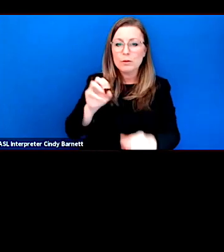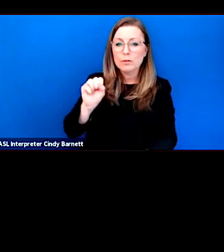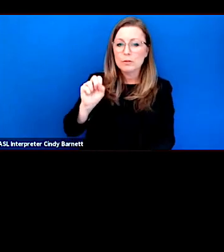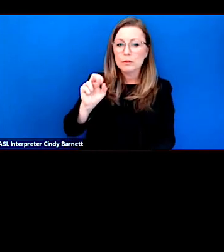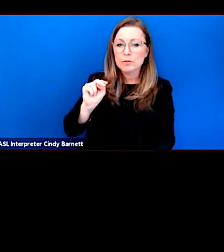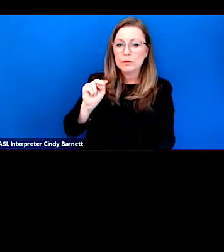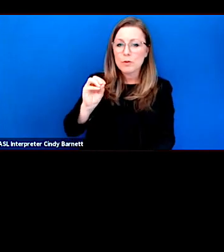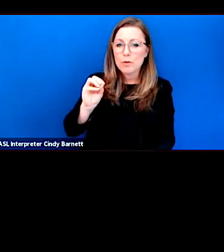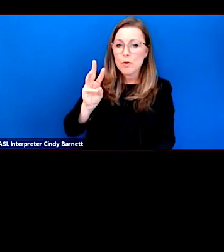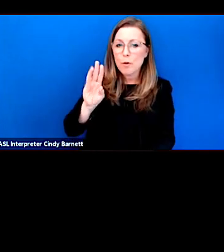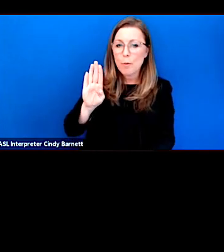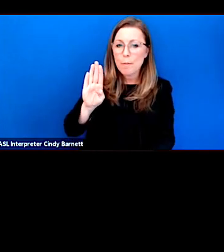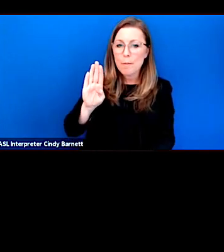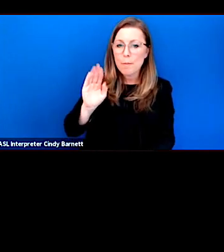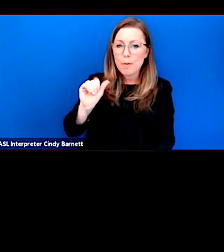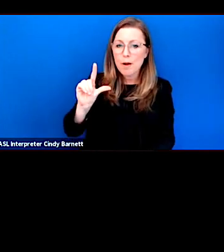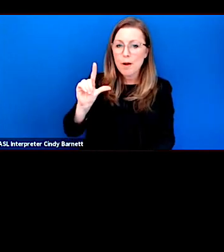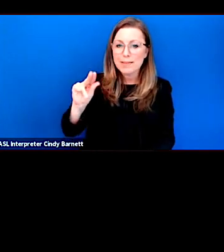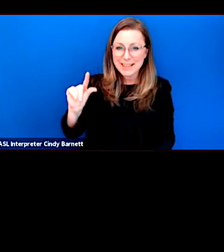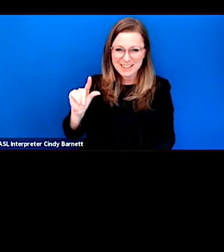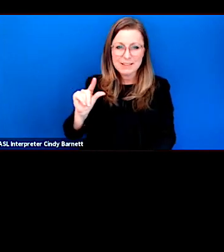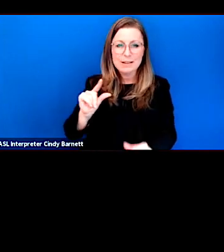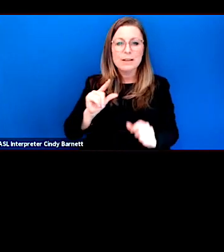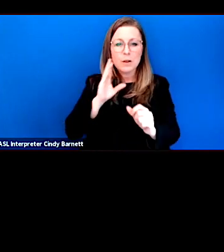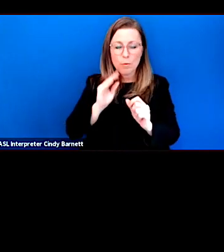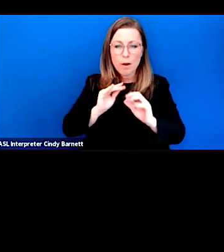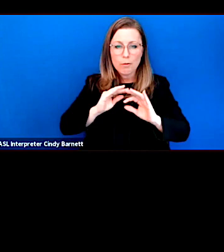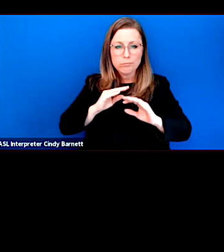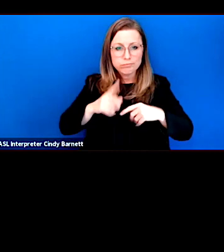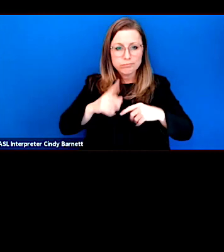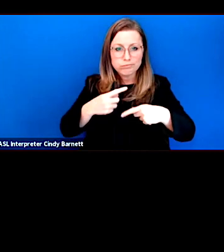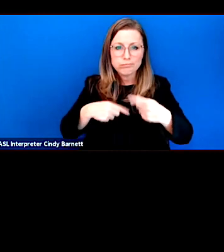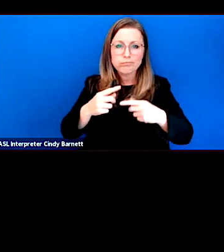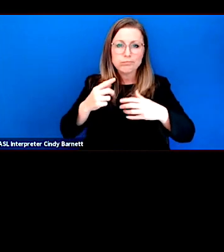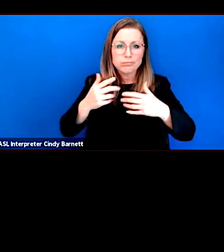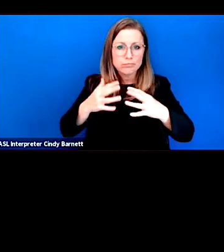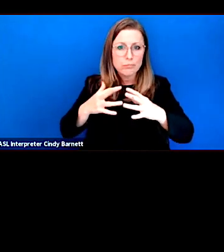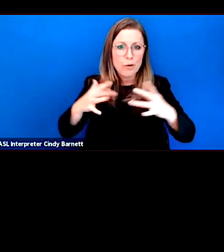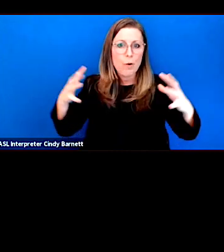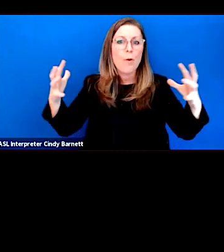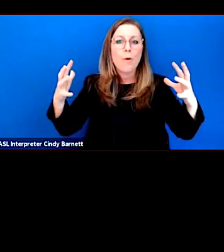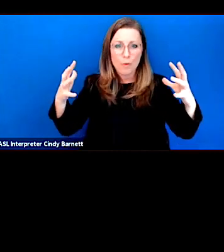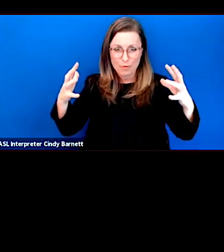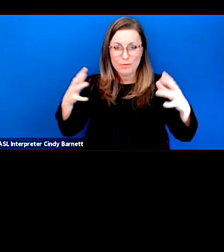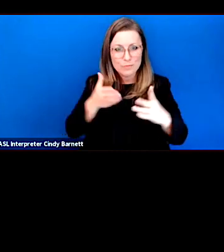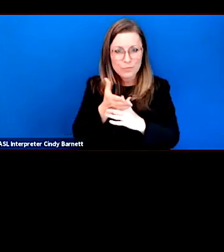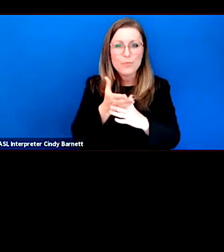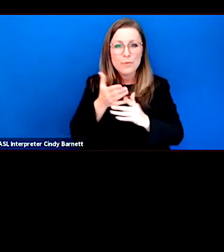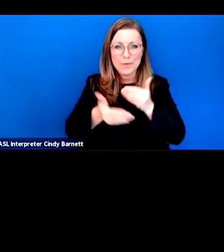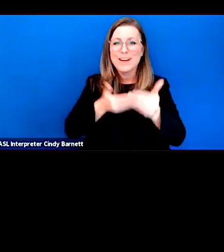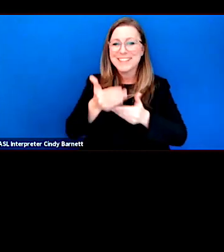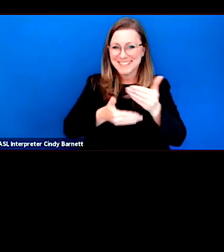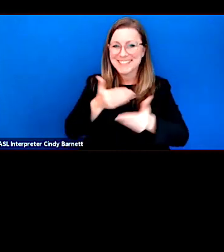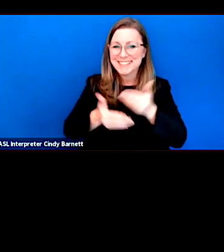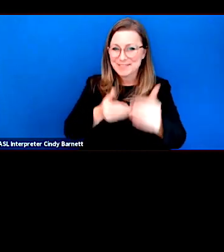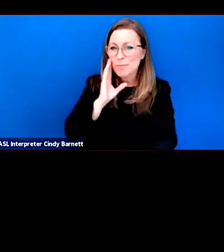following steps of the process. We will now take a 10-minute break. So